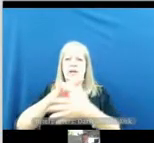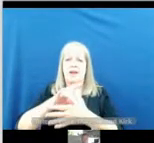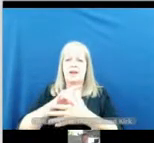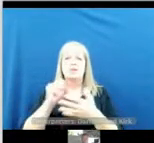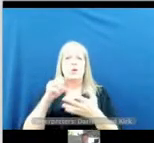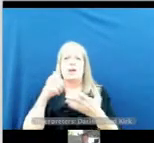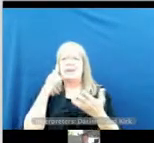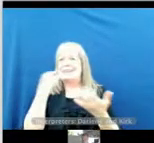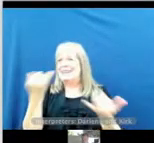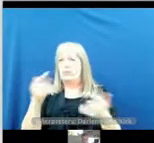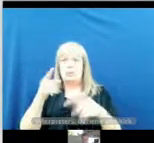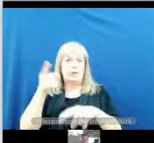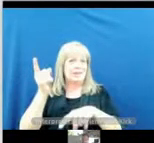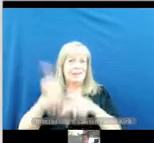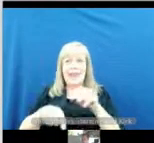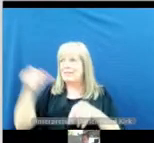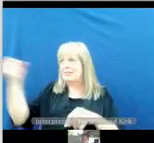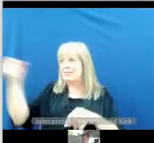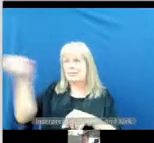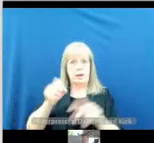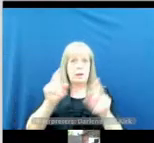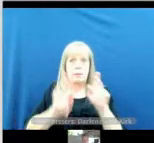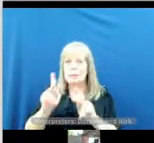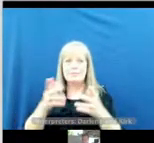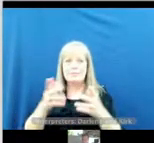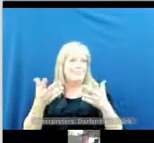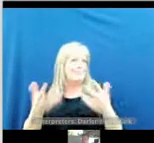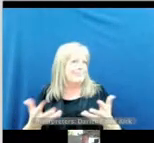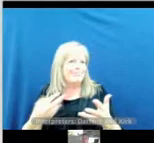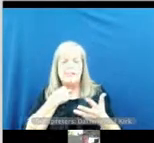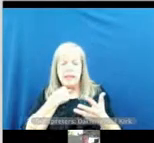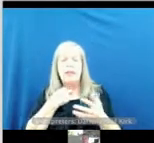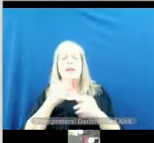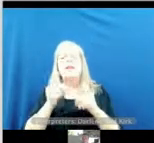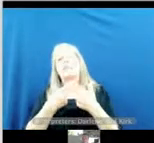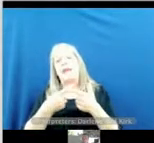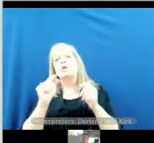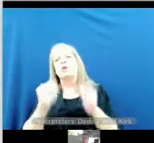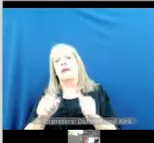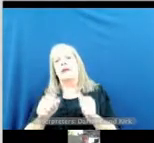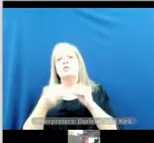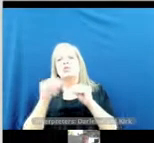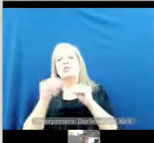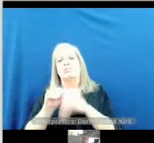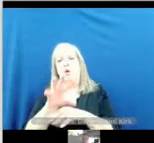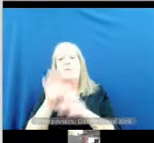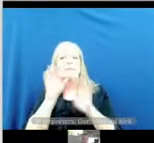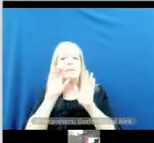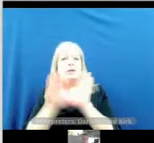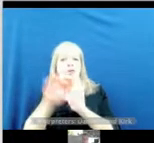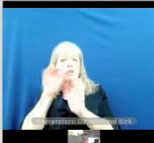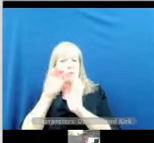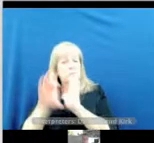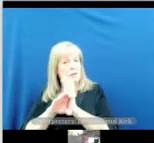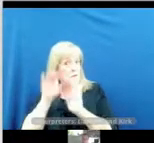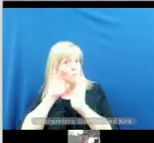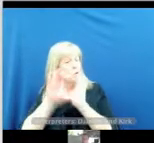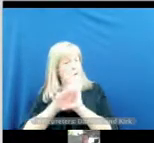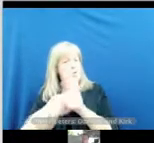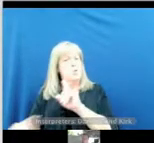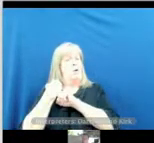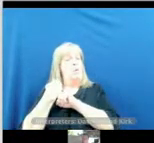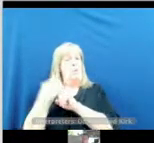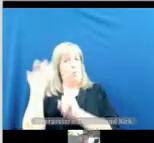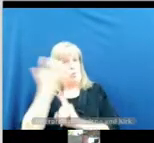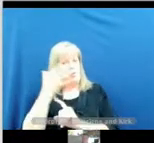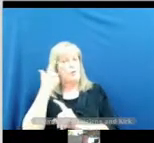There's always pictures. And yes, a picture is worth 1,000 words. And it's true, because you can at least show, think about,